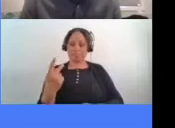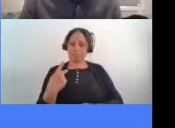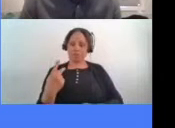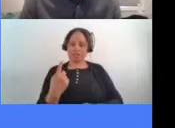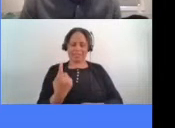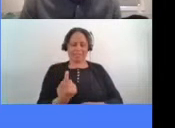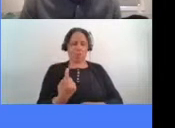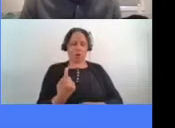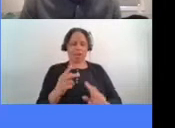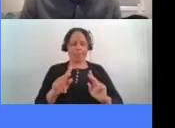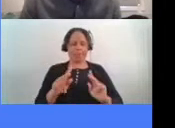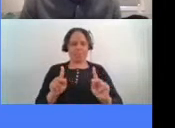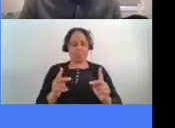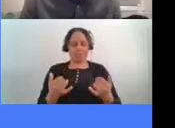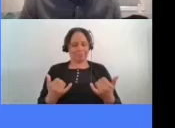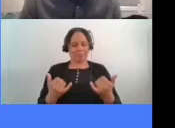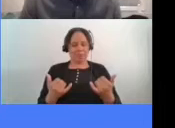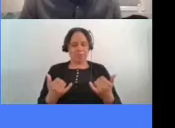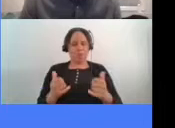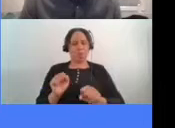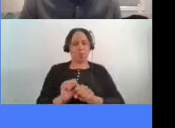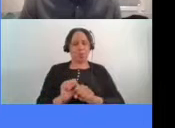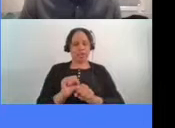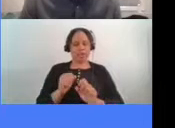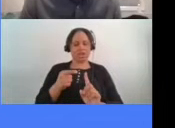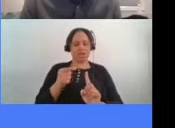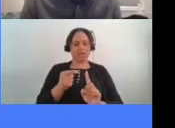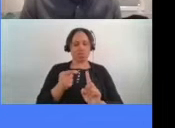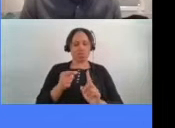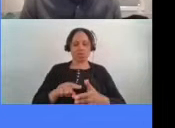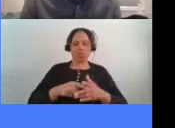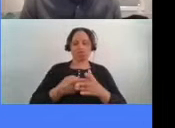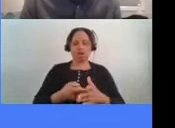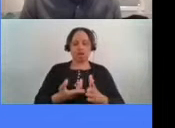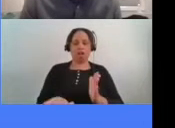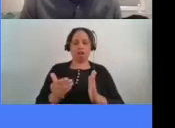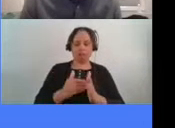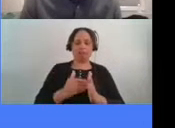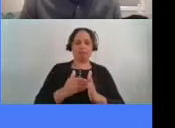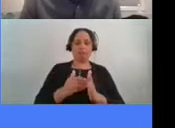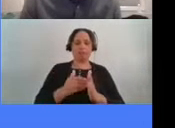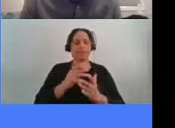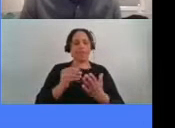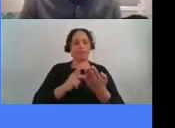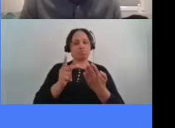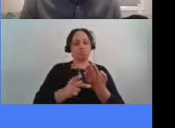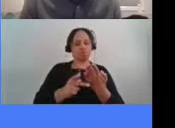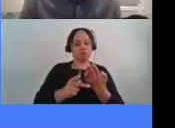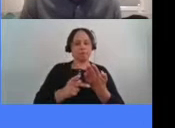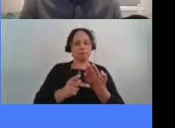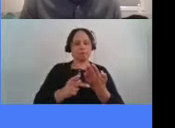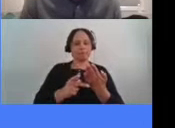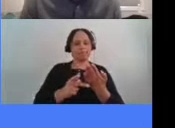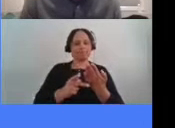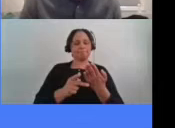who have been working to get this back off the ground and to get some programming going. But in order for